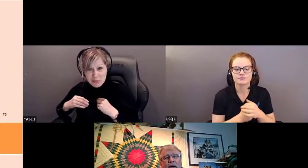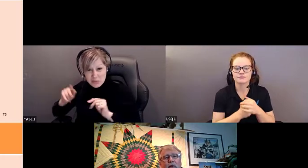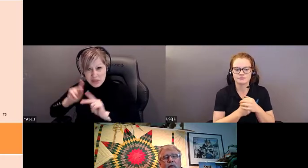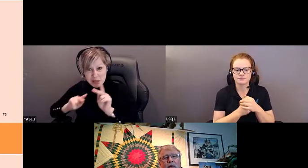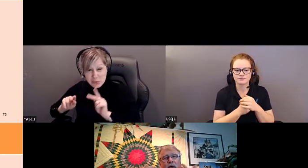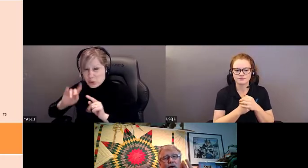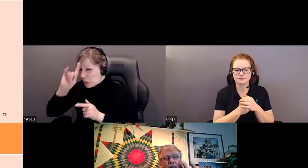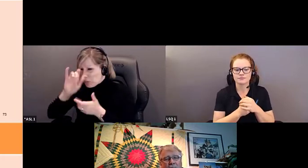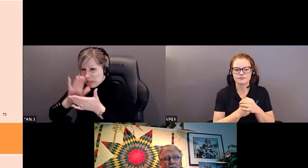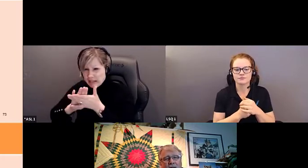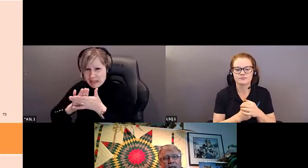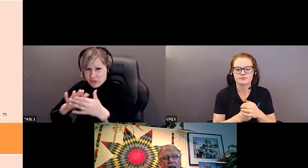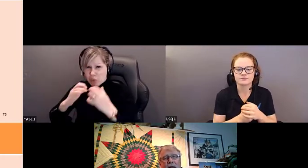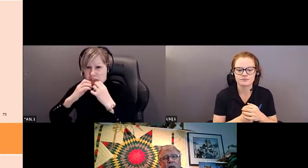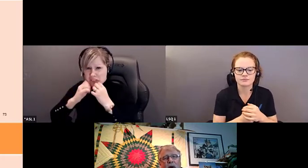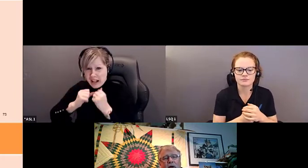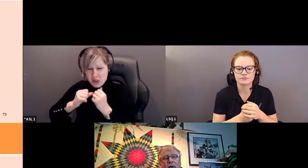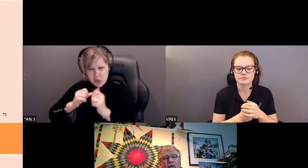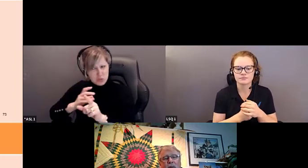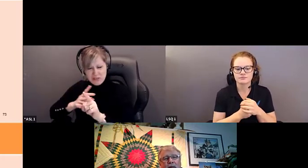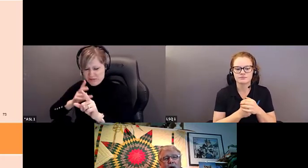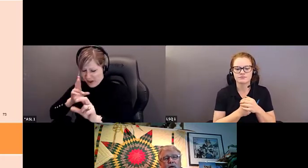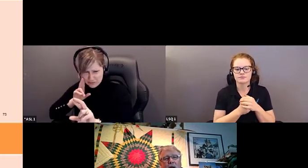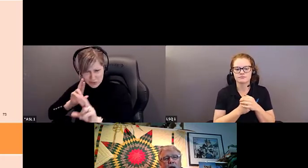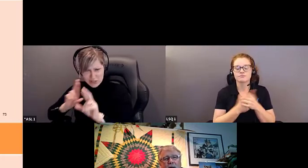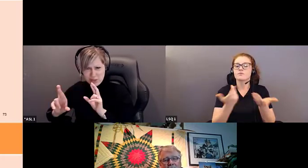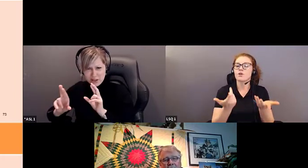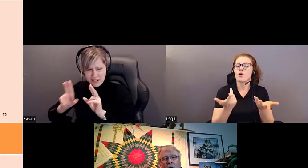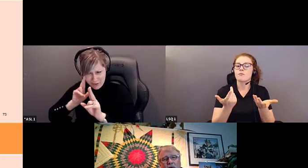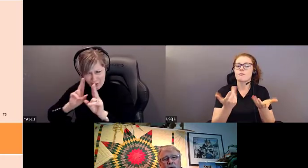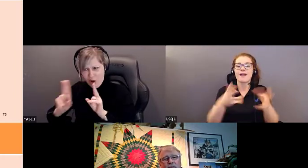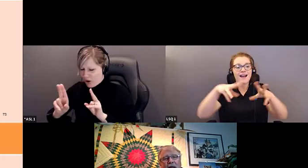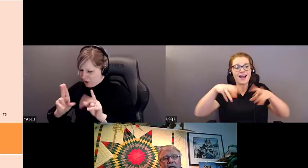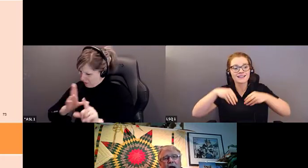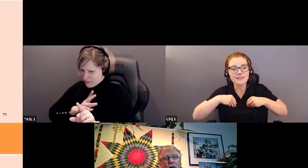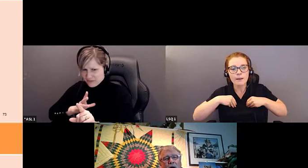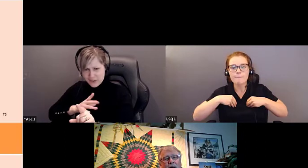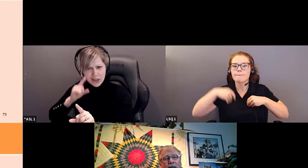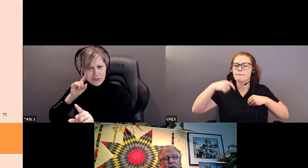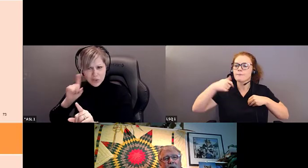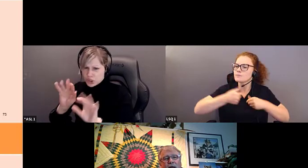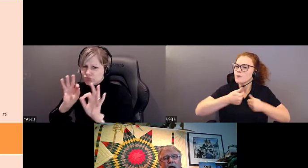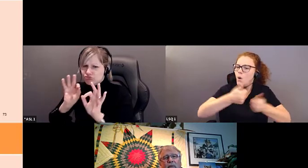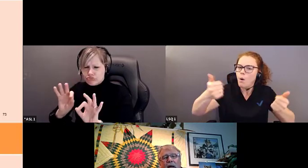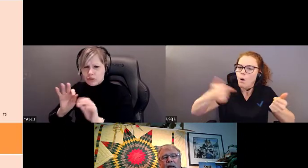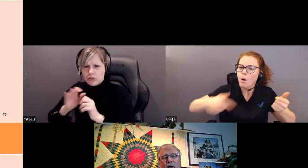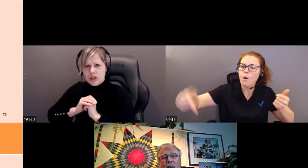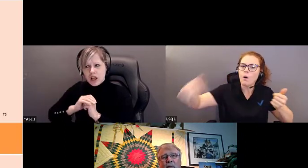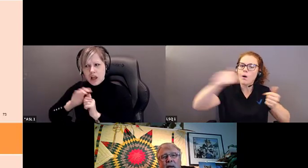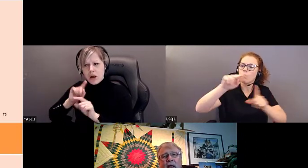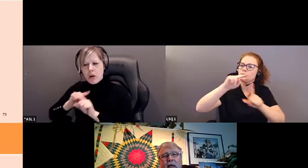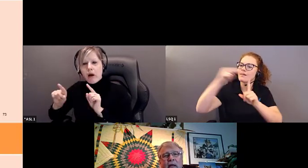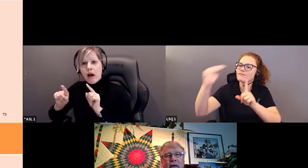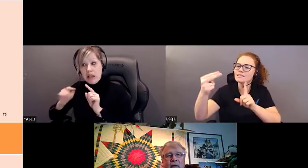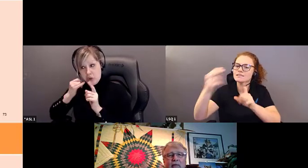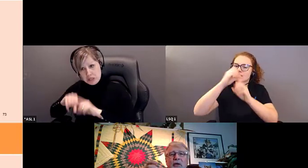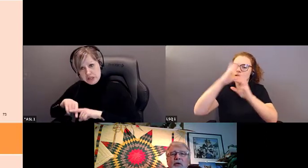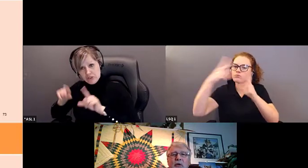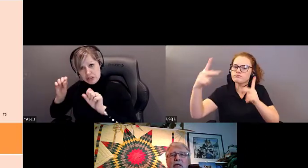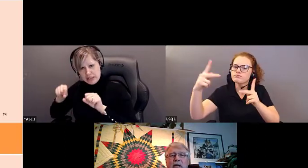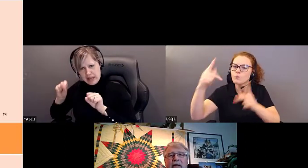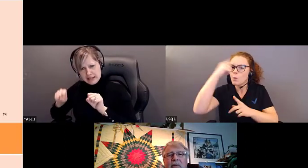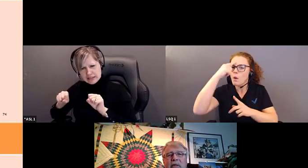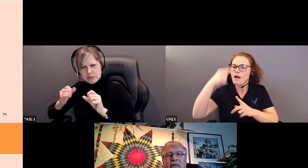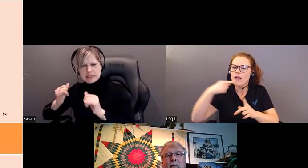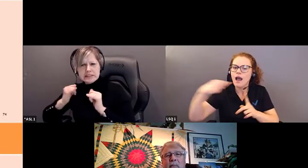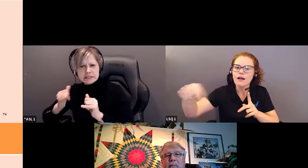their values for them, and we honor and respect those, but then also find where it is that we come together. If you could